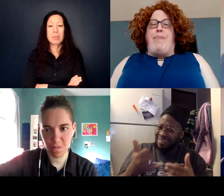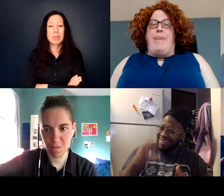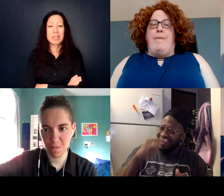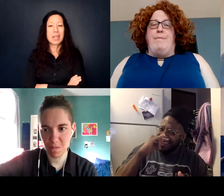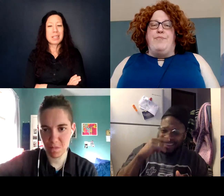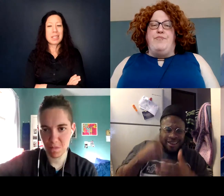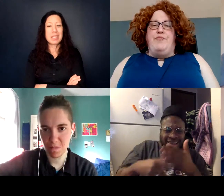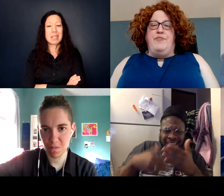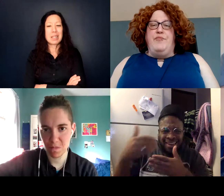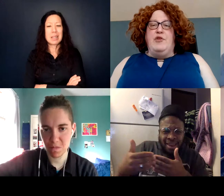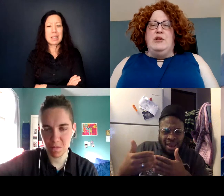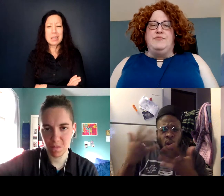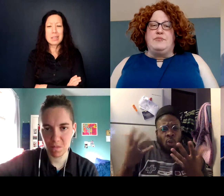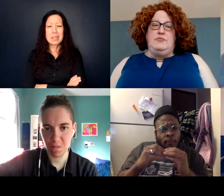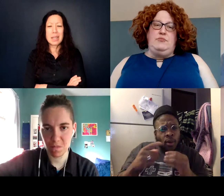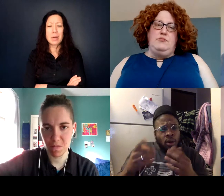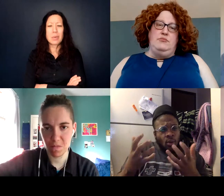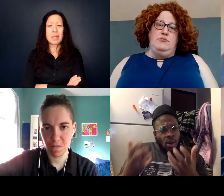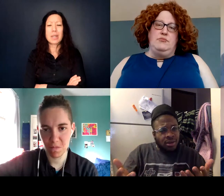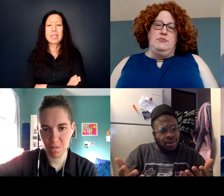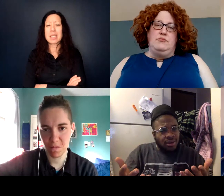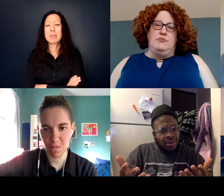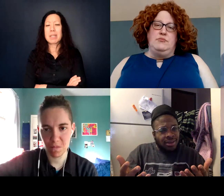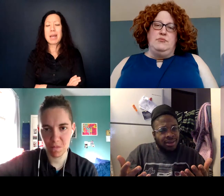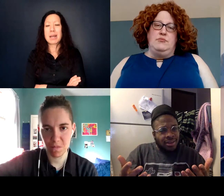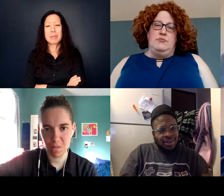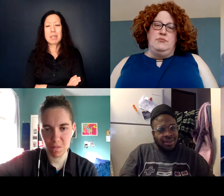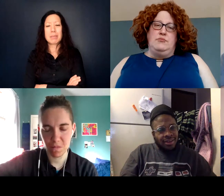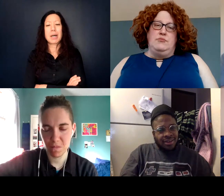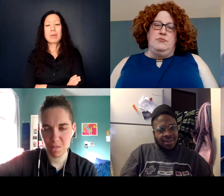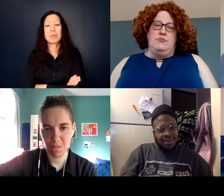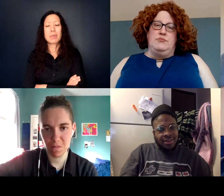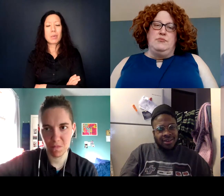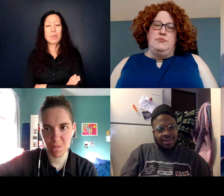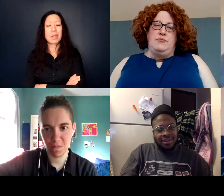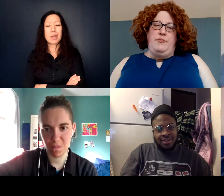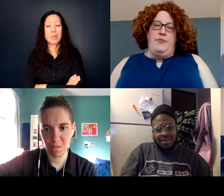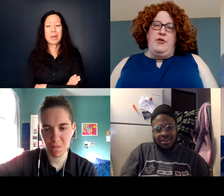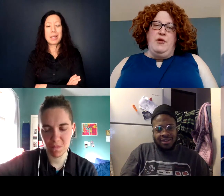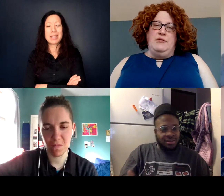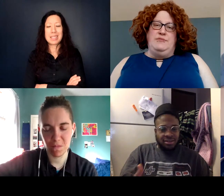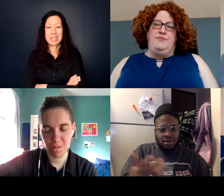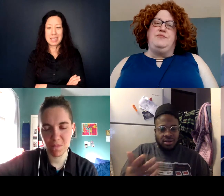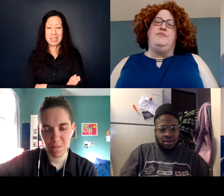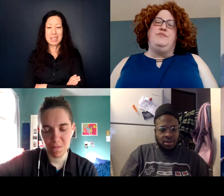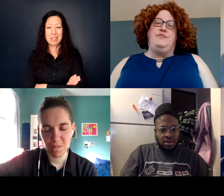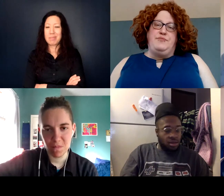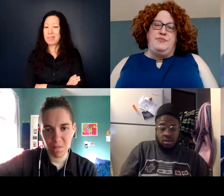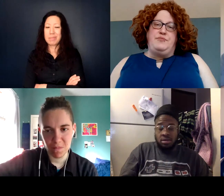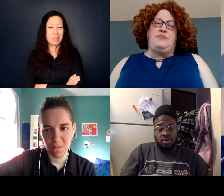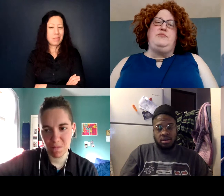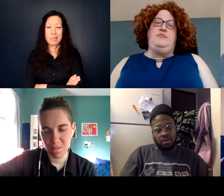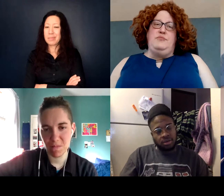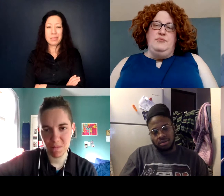Helping to convert people. It's saying that it's illegal. Like, what's going to be next? I mean, come on. What do they want?